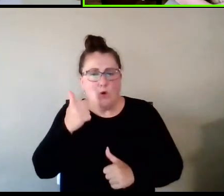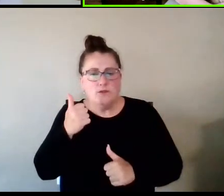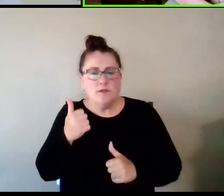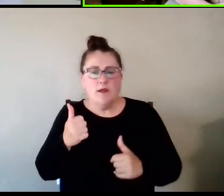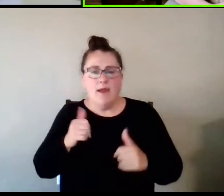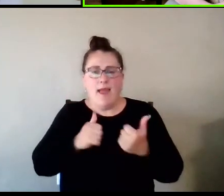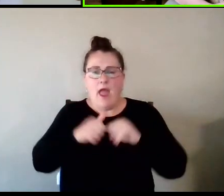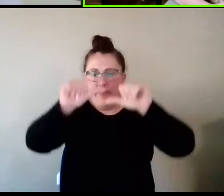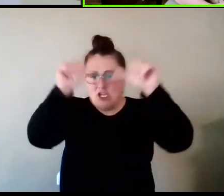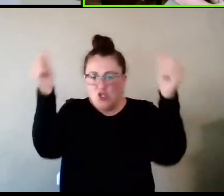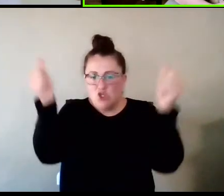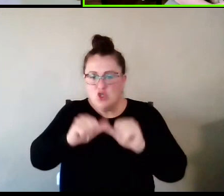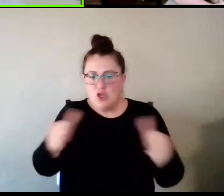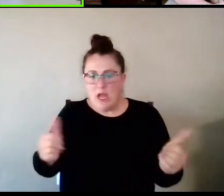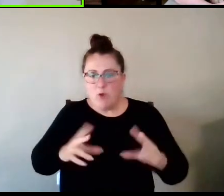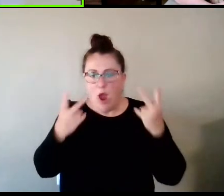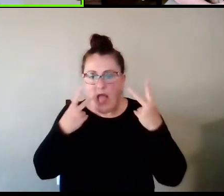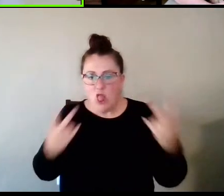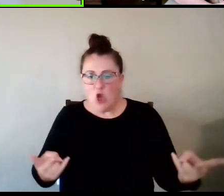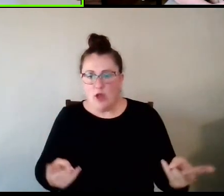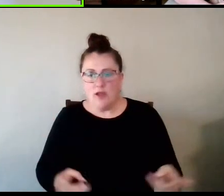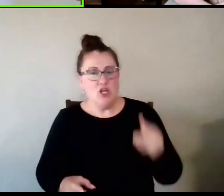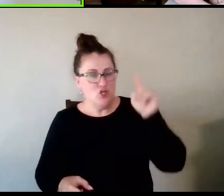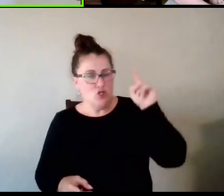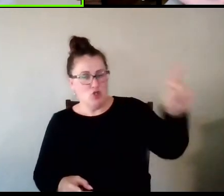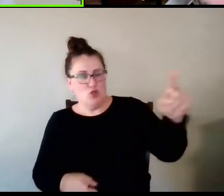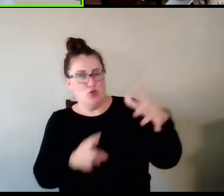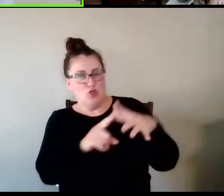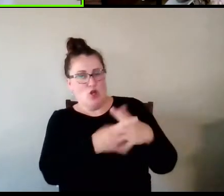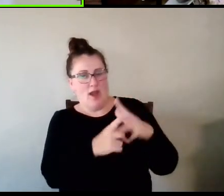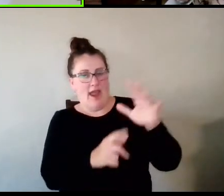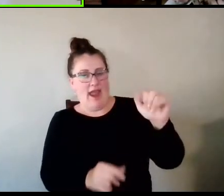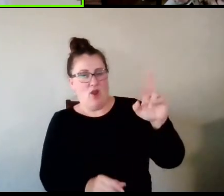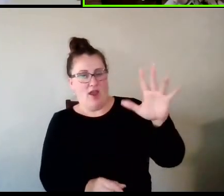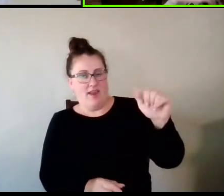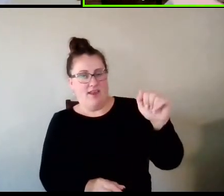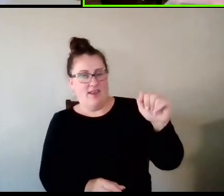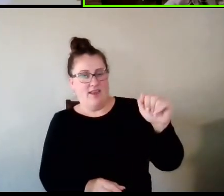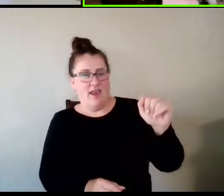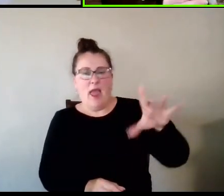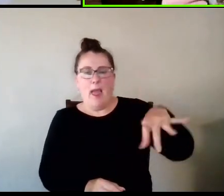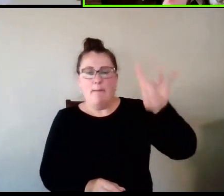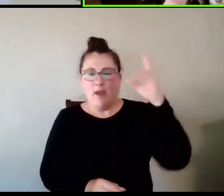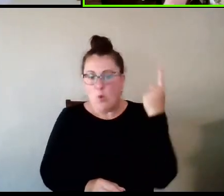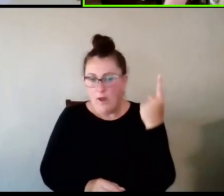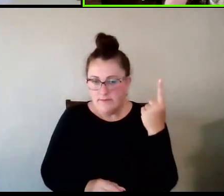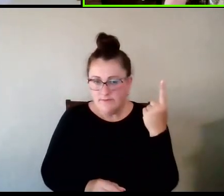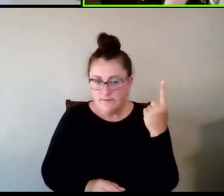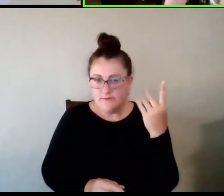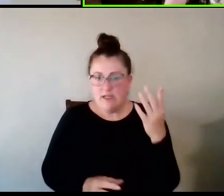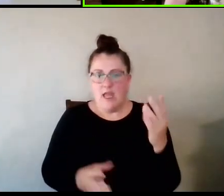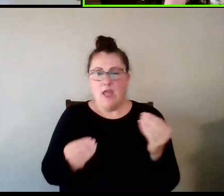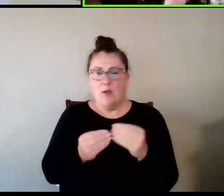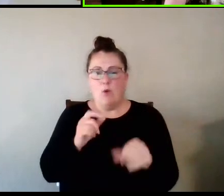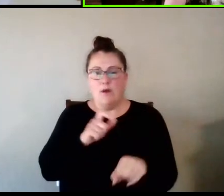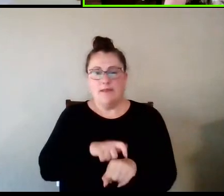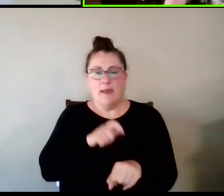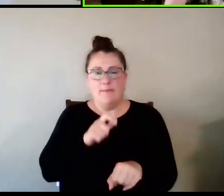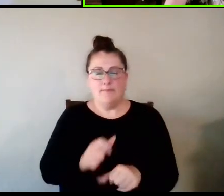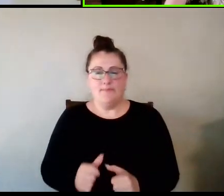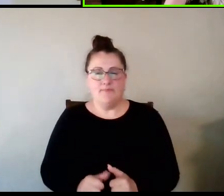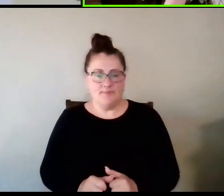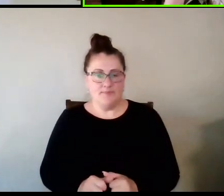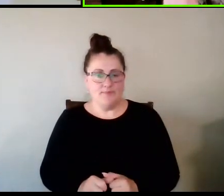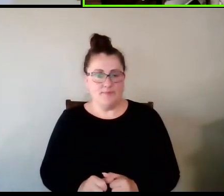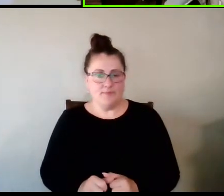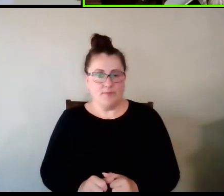shaped your outlook? You begin, Arianna. Just pick one, so you have more time to pick more. And